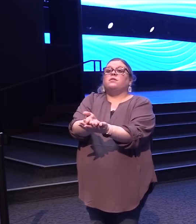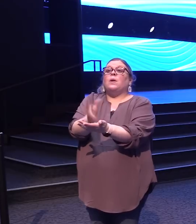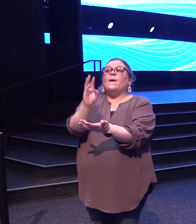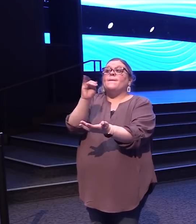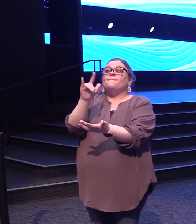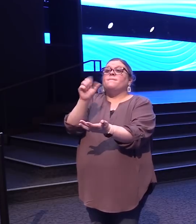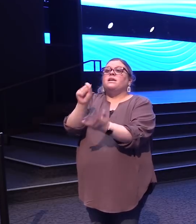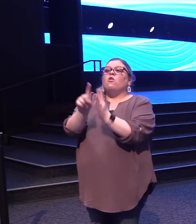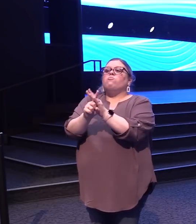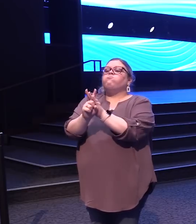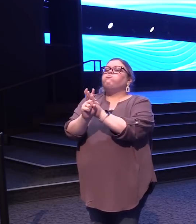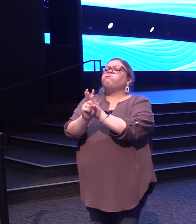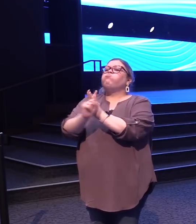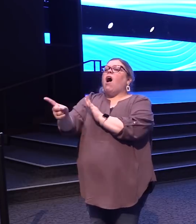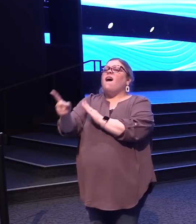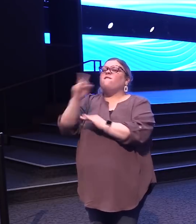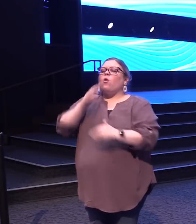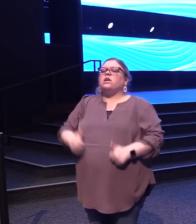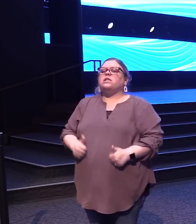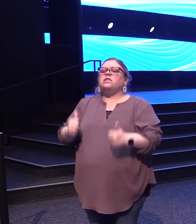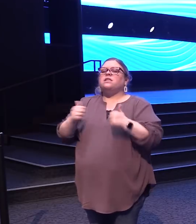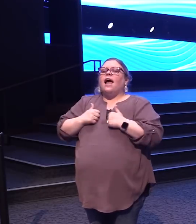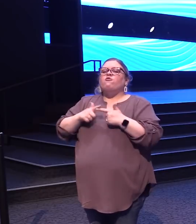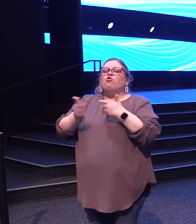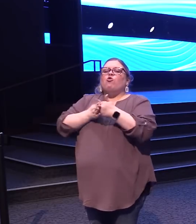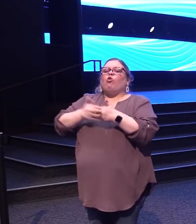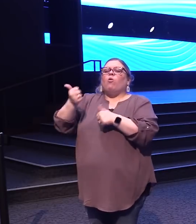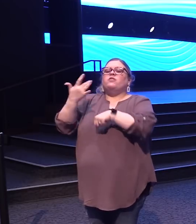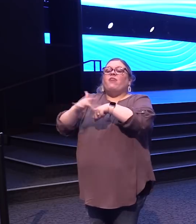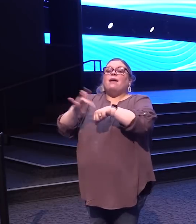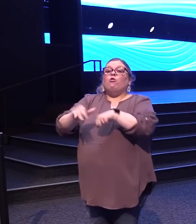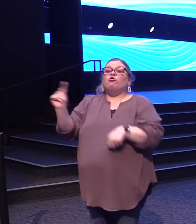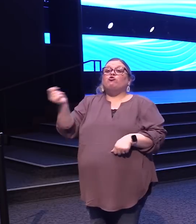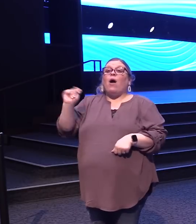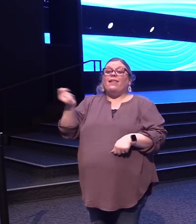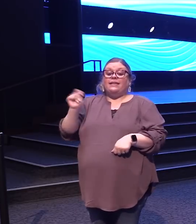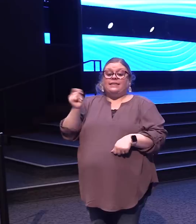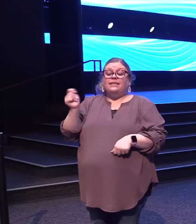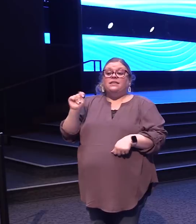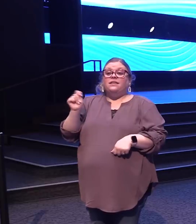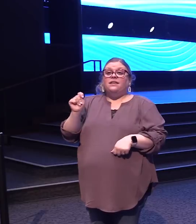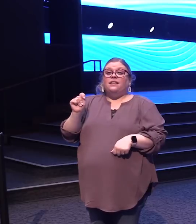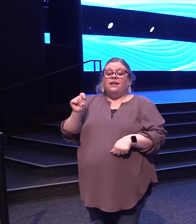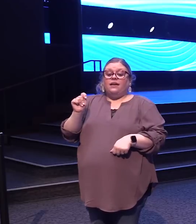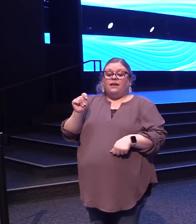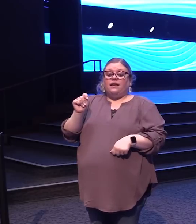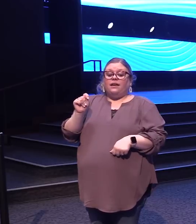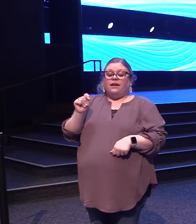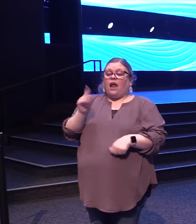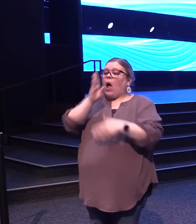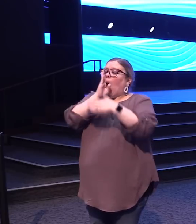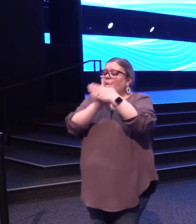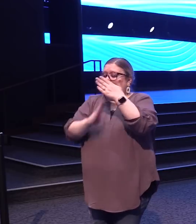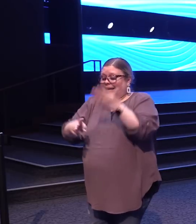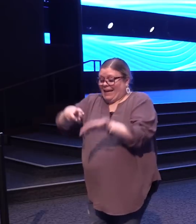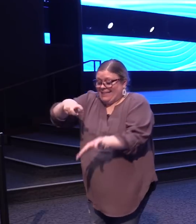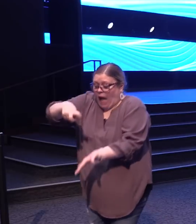Nils had to run for his life to the closest available toilet seat, humbly get down on his